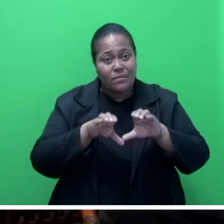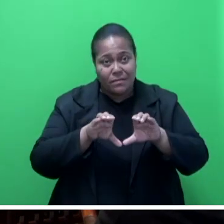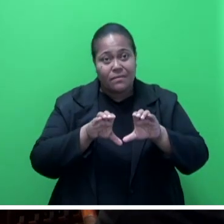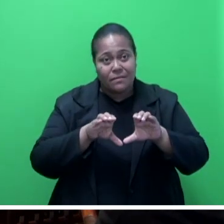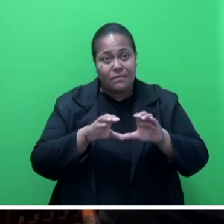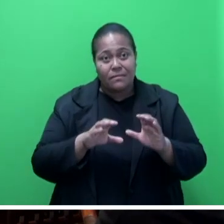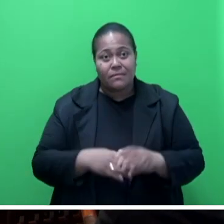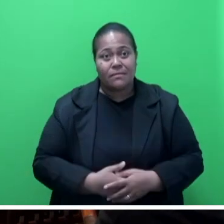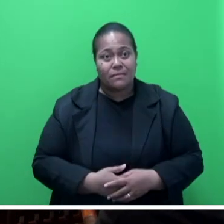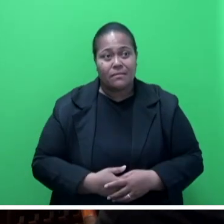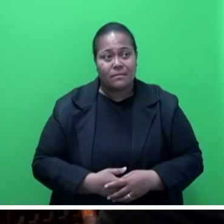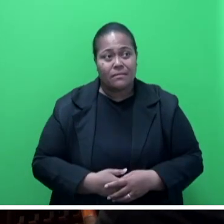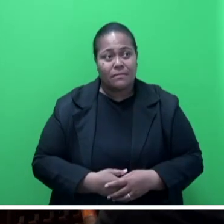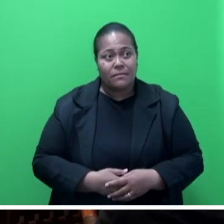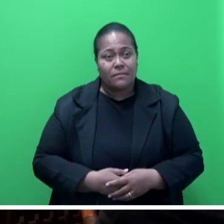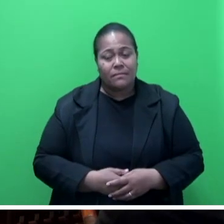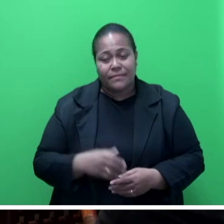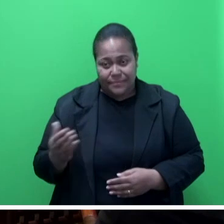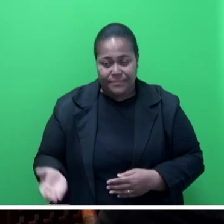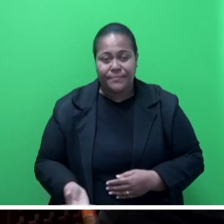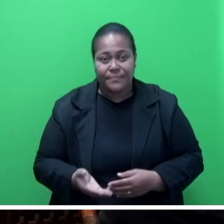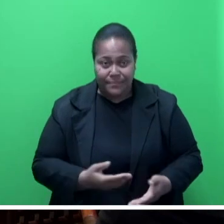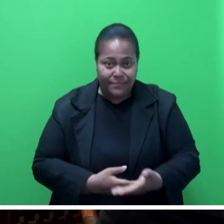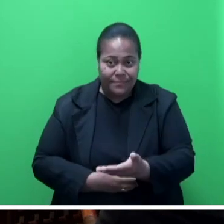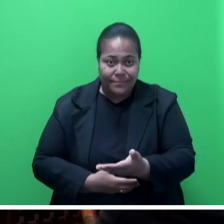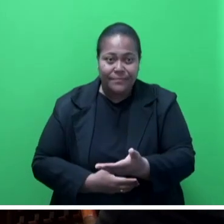You have the floor. You have the floor, Prime Minister.